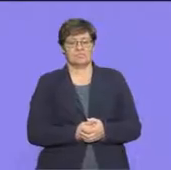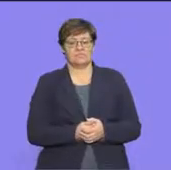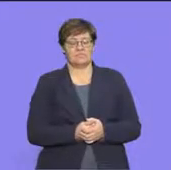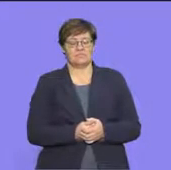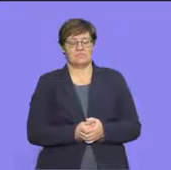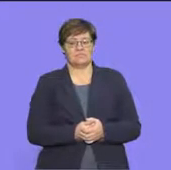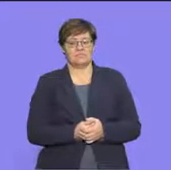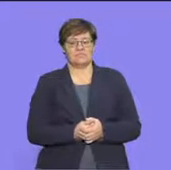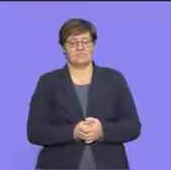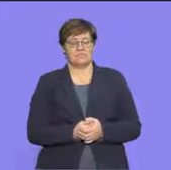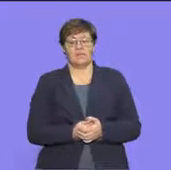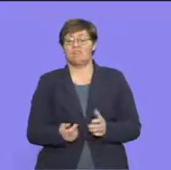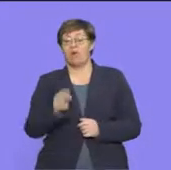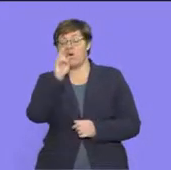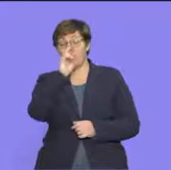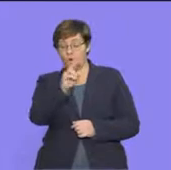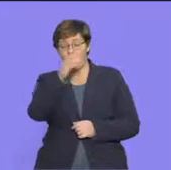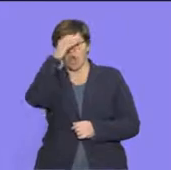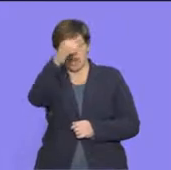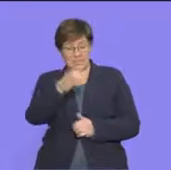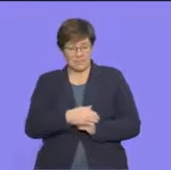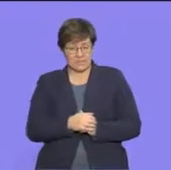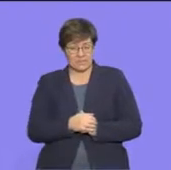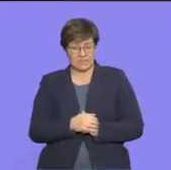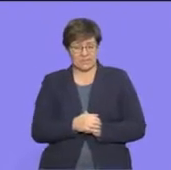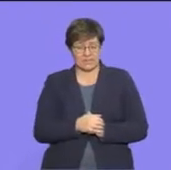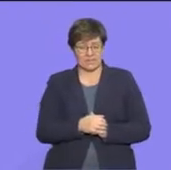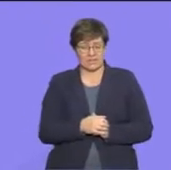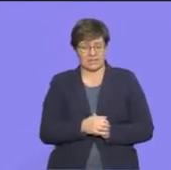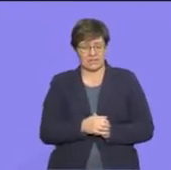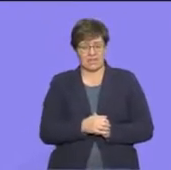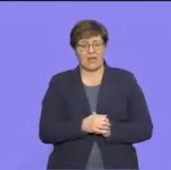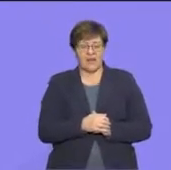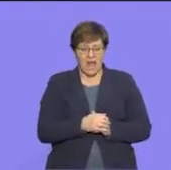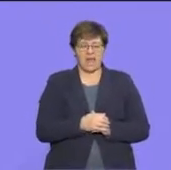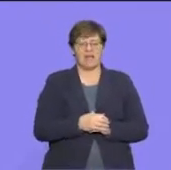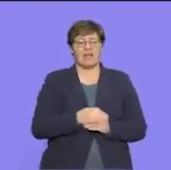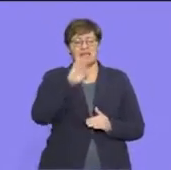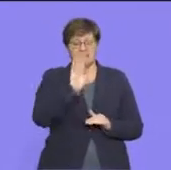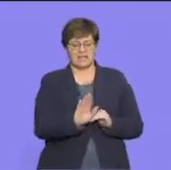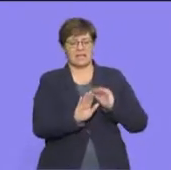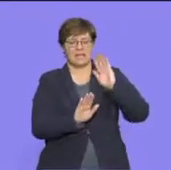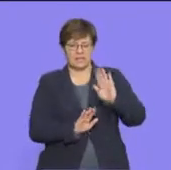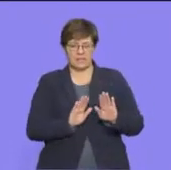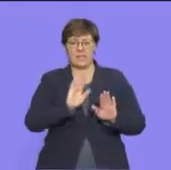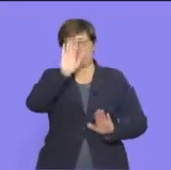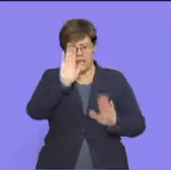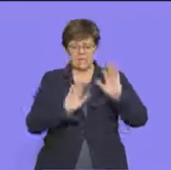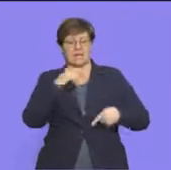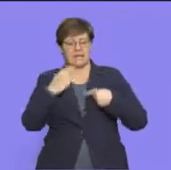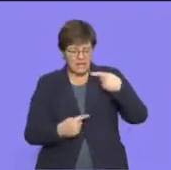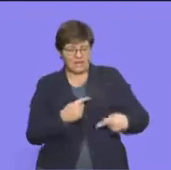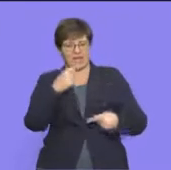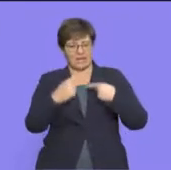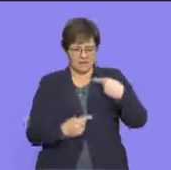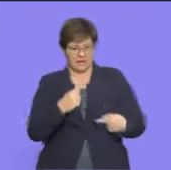So guys, as I said to you, we're going to look at this concept, of a sequence. Now, a sequence means a pattern.